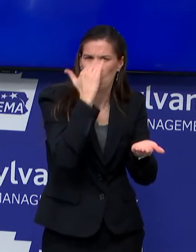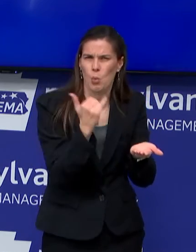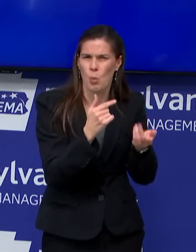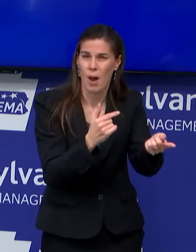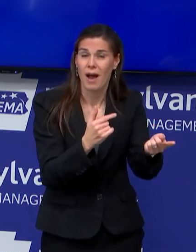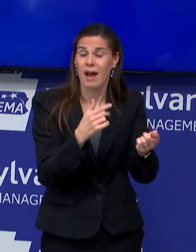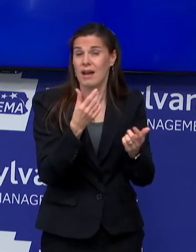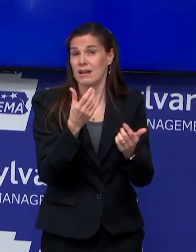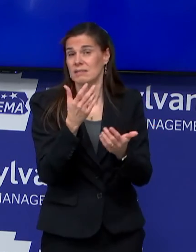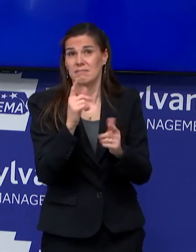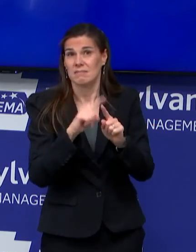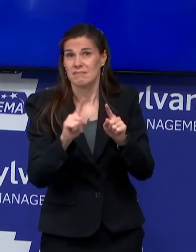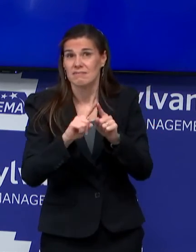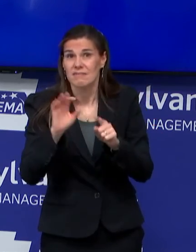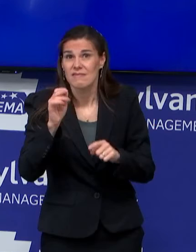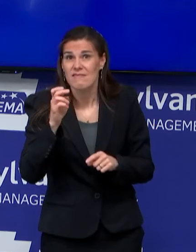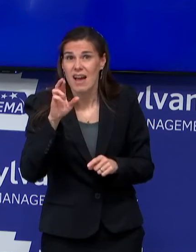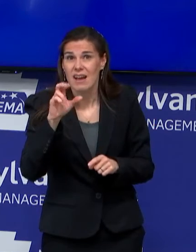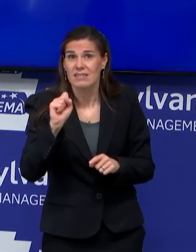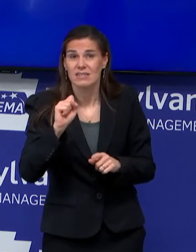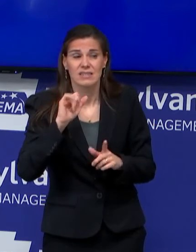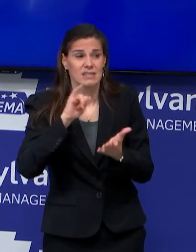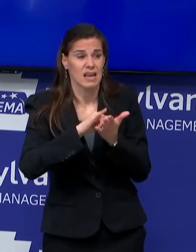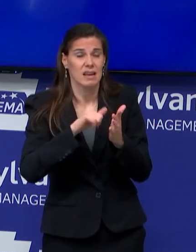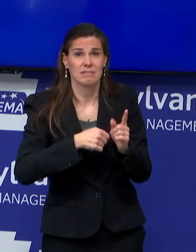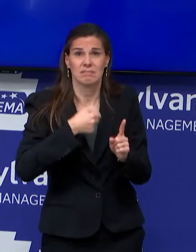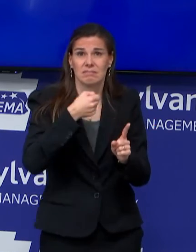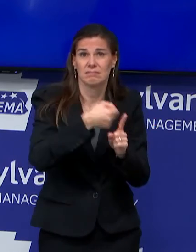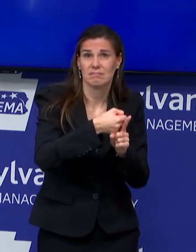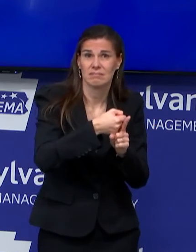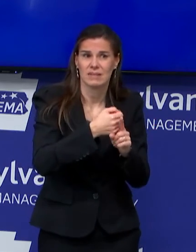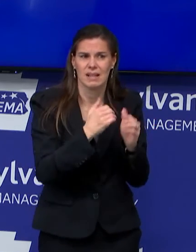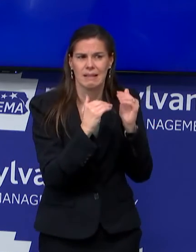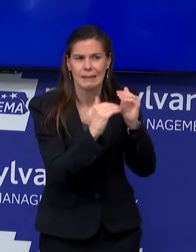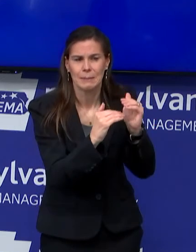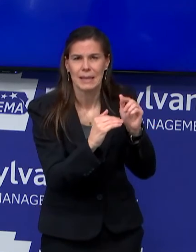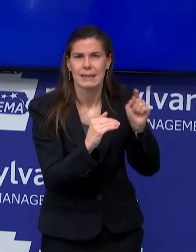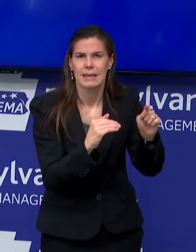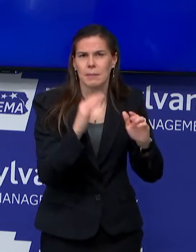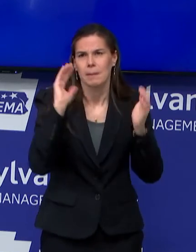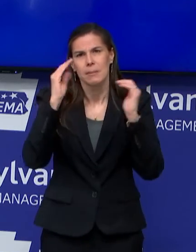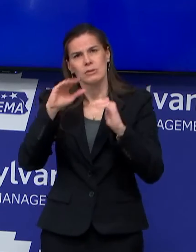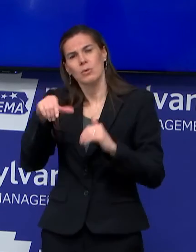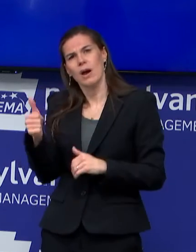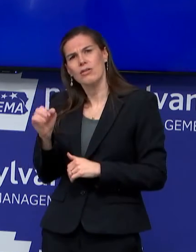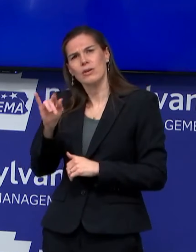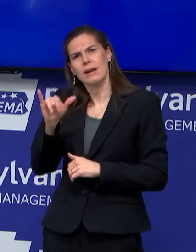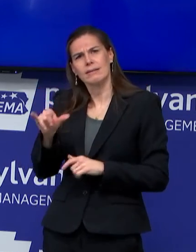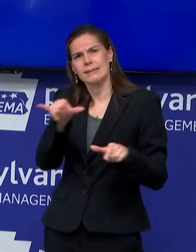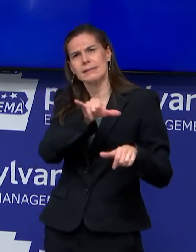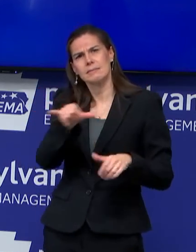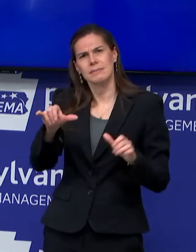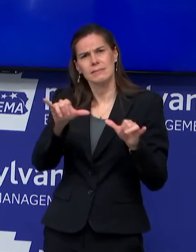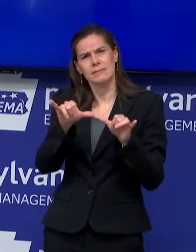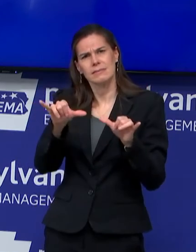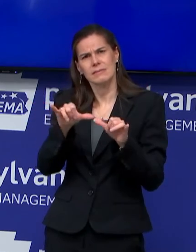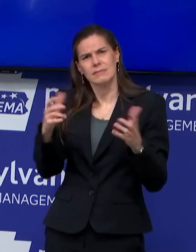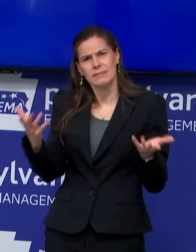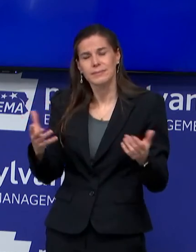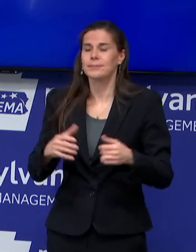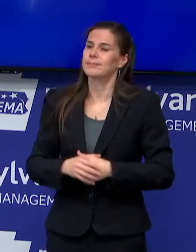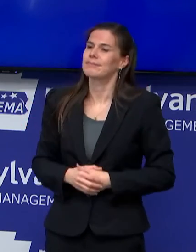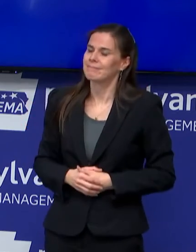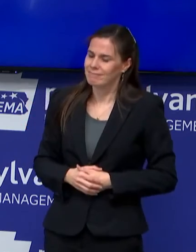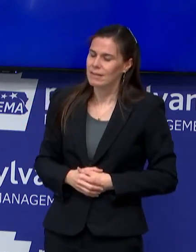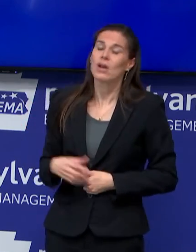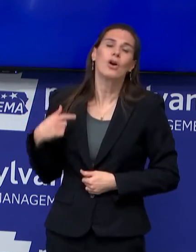are any factors that are causing the supply to appear to be more limited to them than other counties that are similar? I think we're taking a look at that. Again, remember